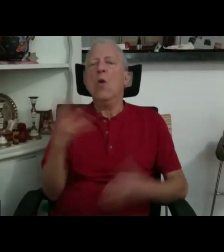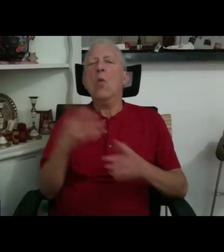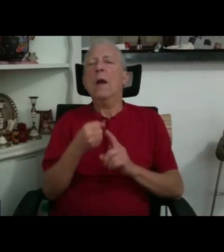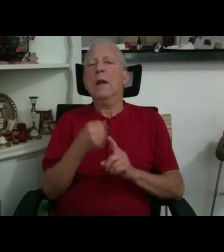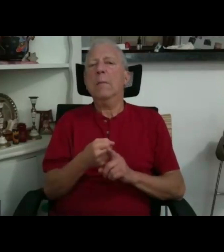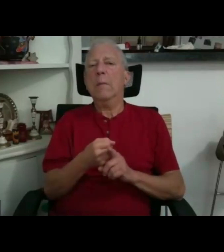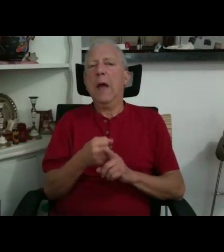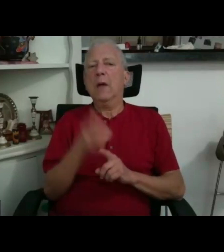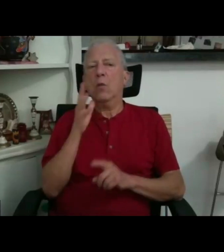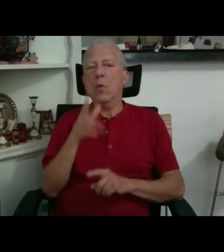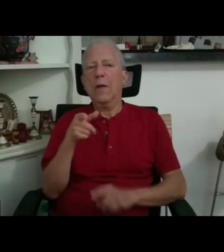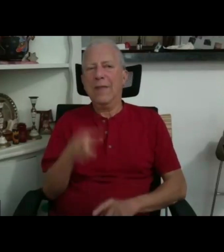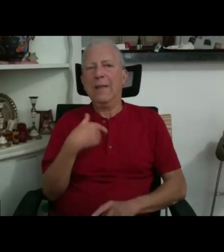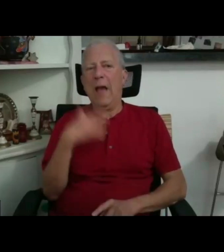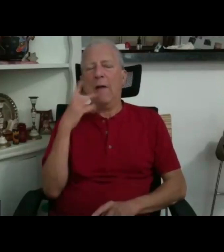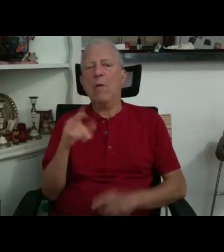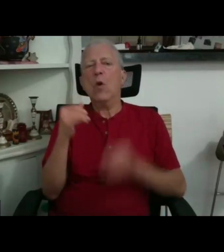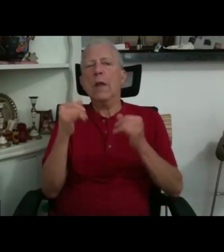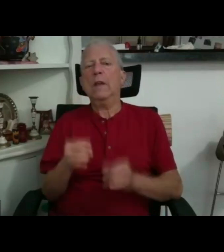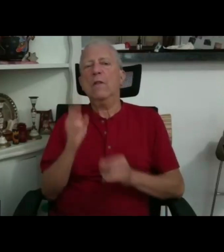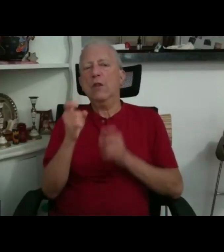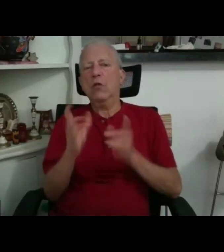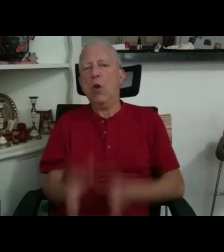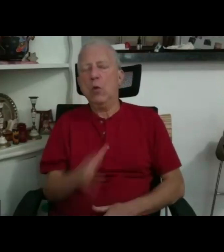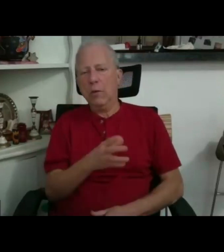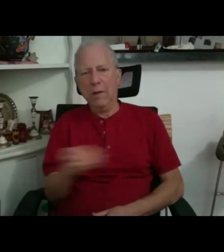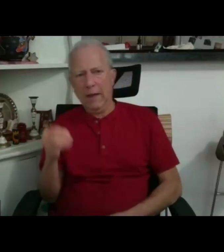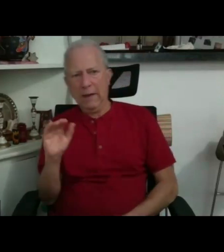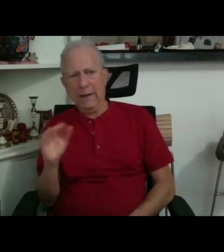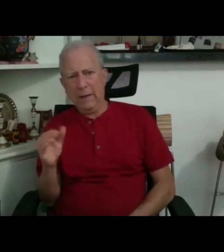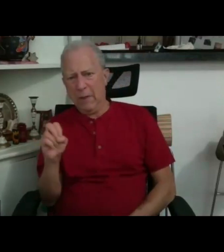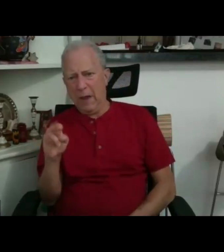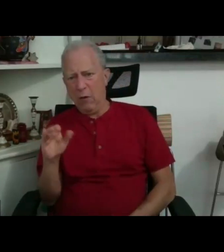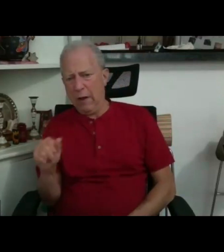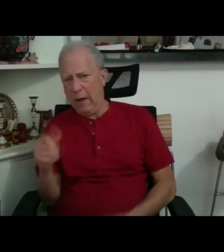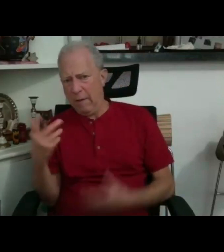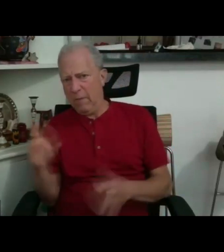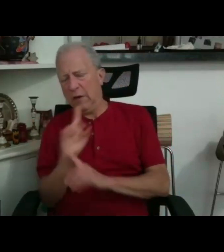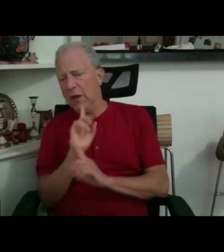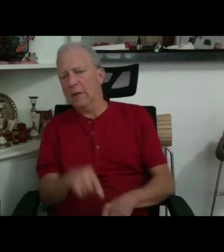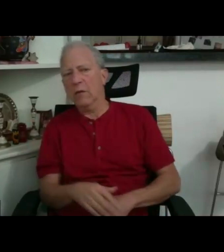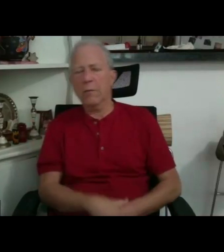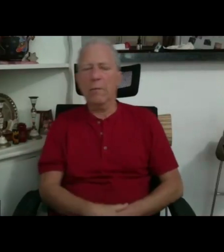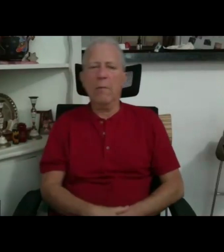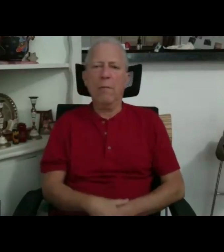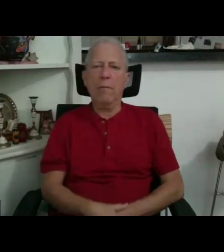also have for individual donors? And it looks like Erica and Beryl had answers.